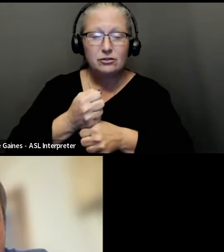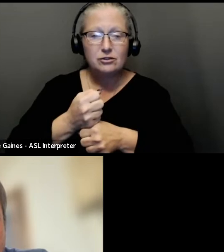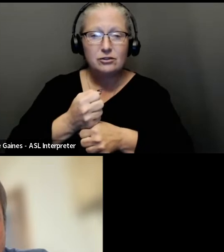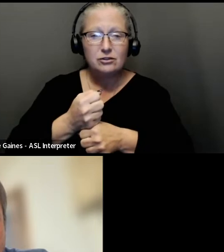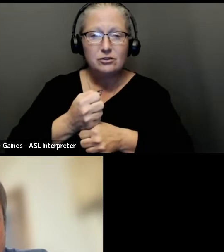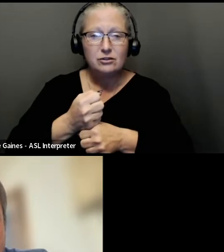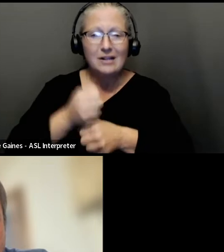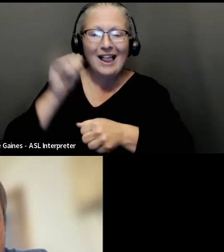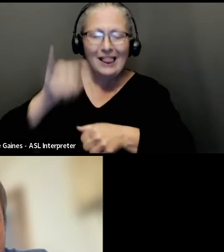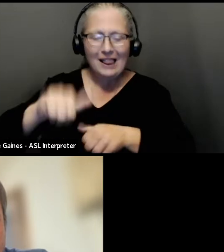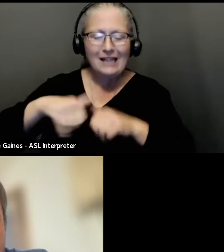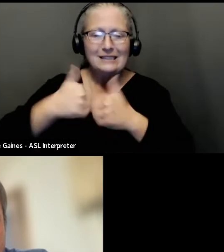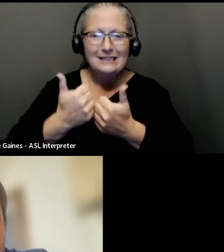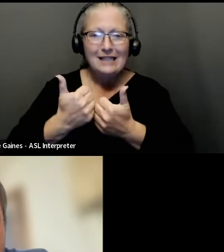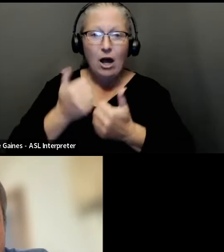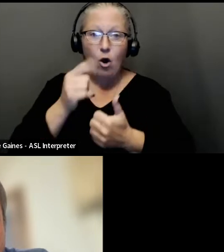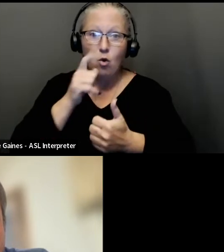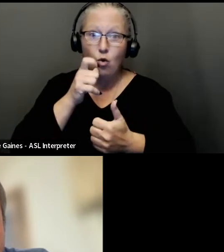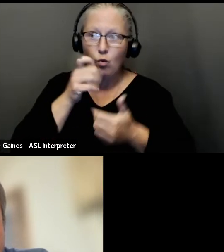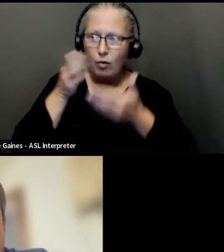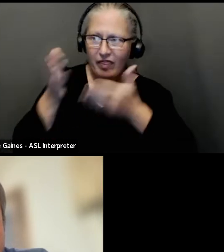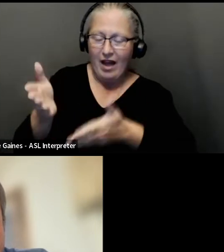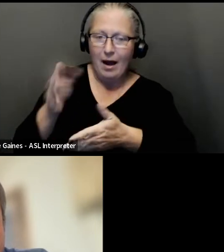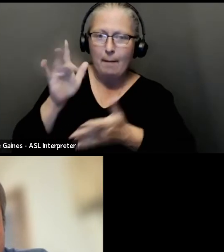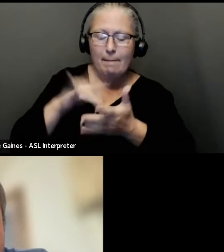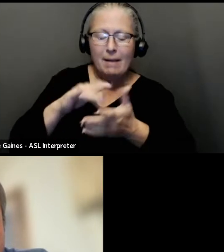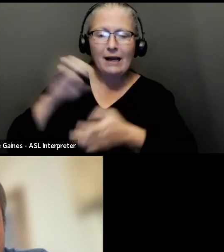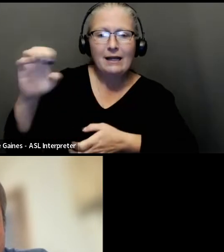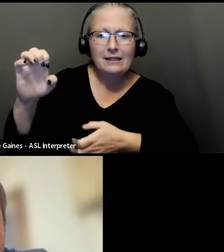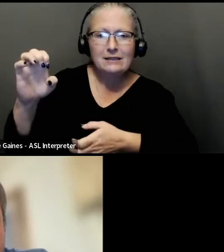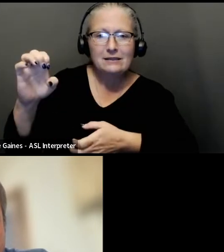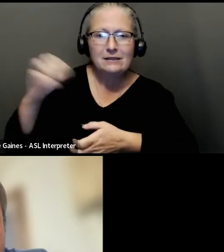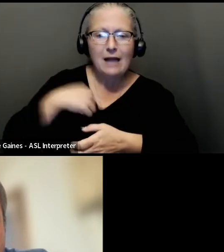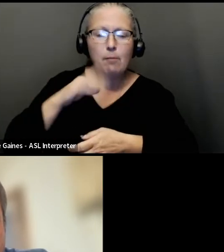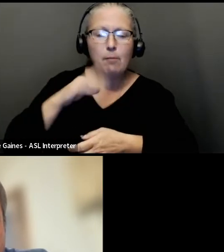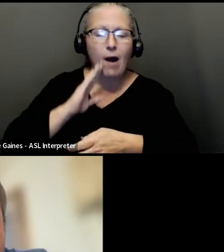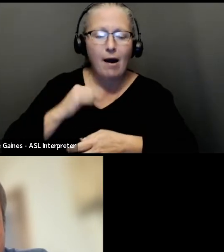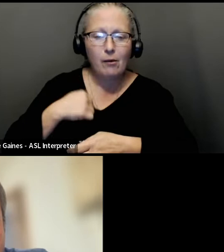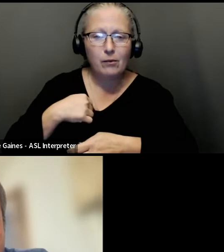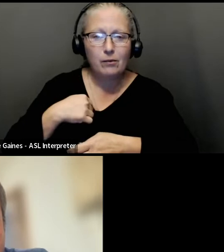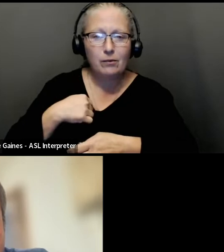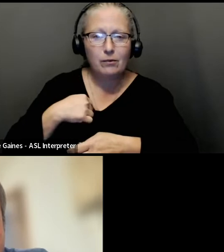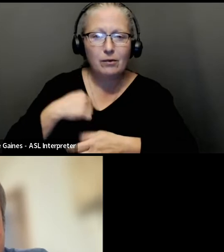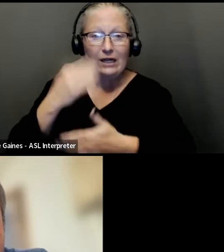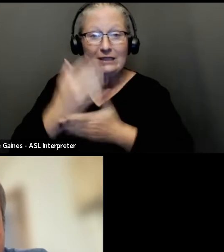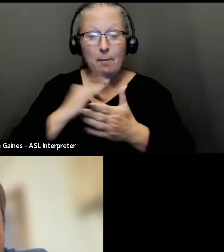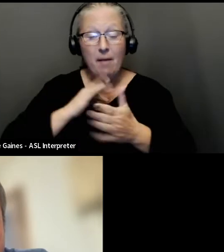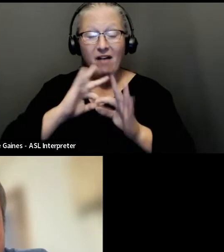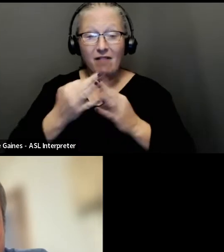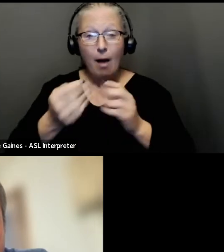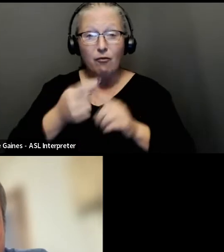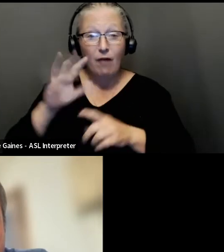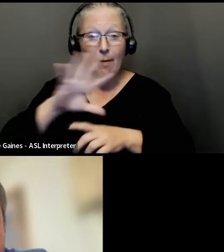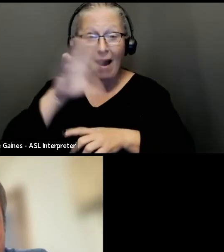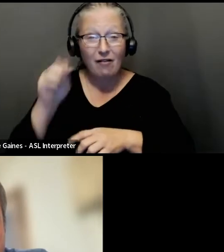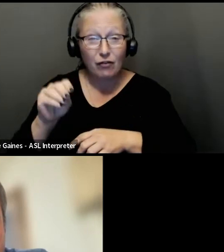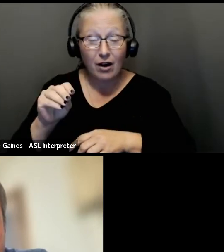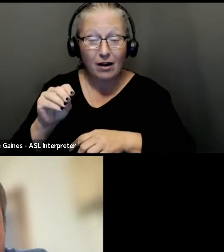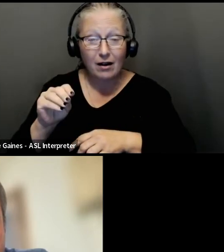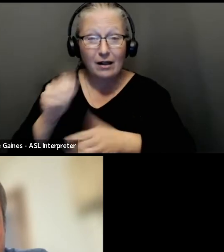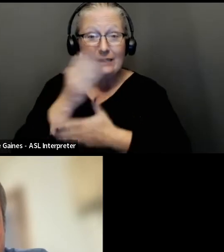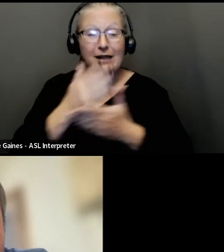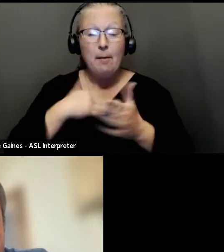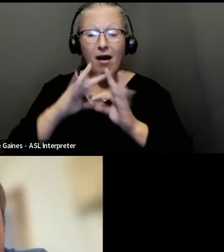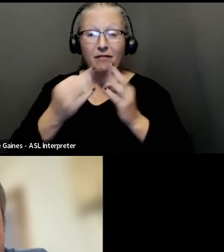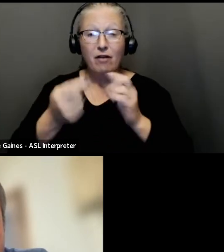This is how someone who's been there in the Middle East. I'm brown. Some of my family is from Africa. Some of my